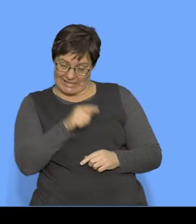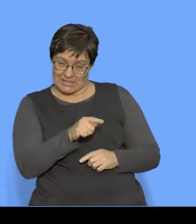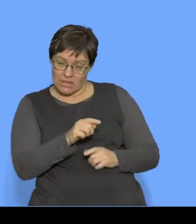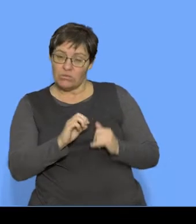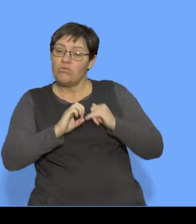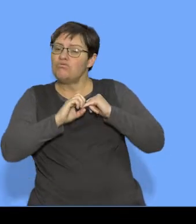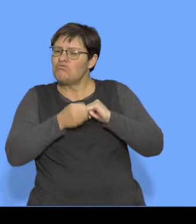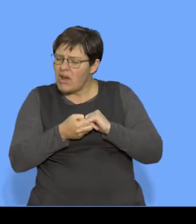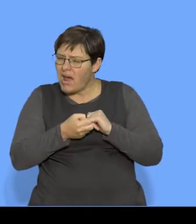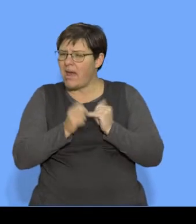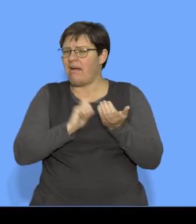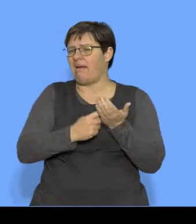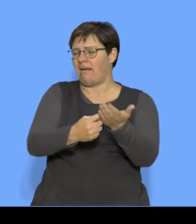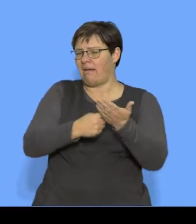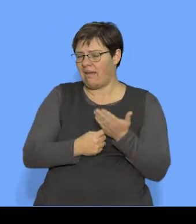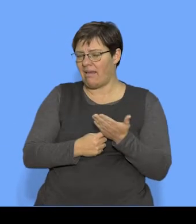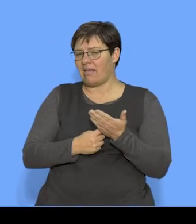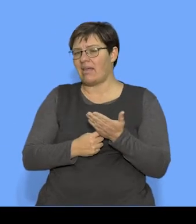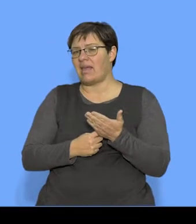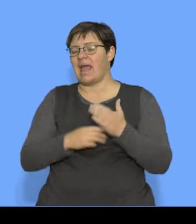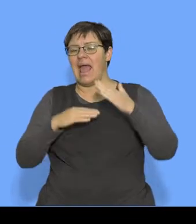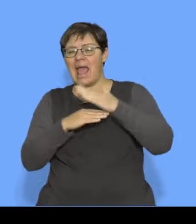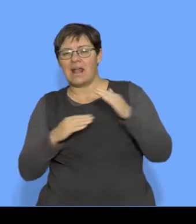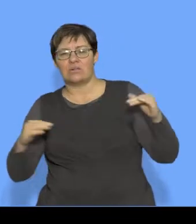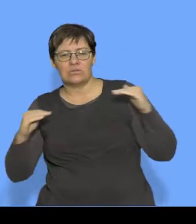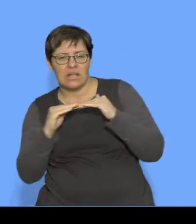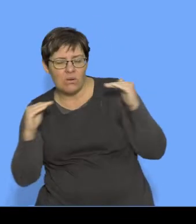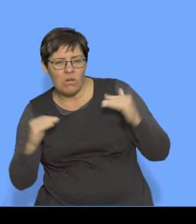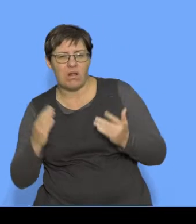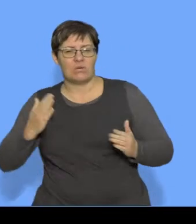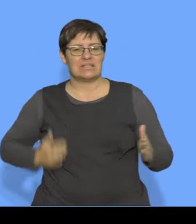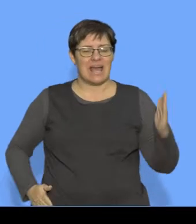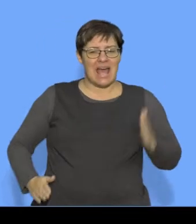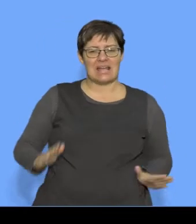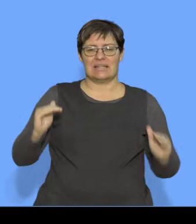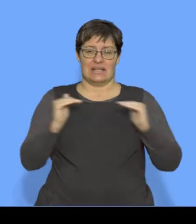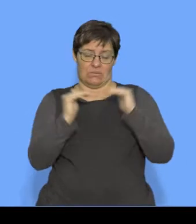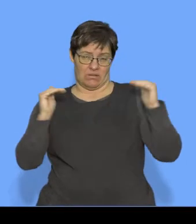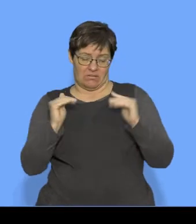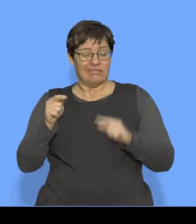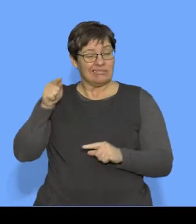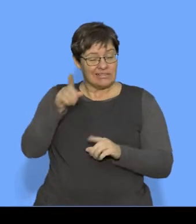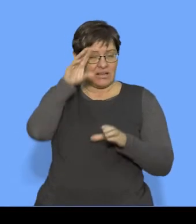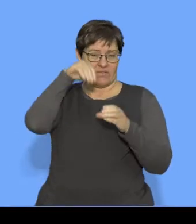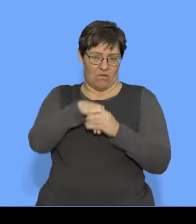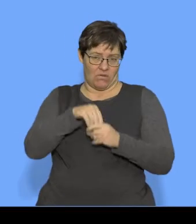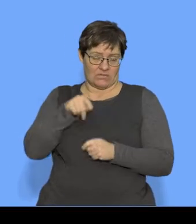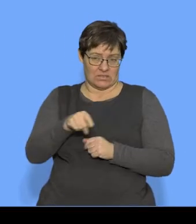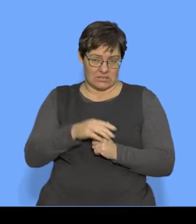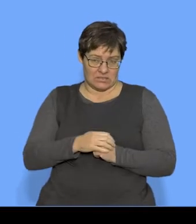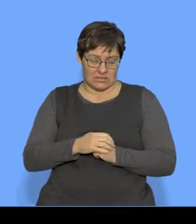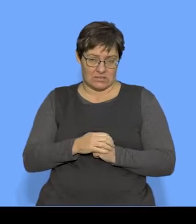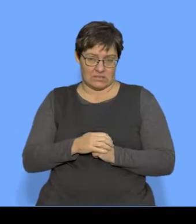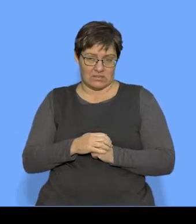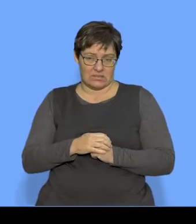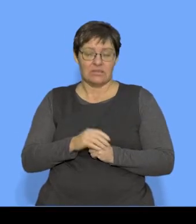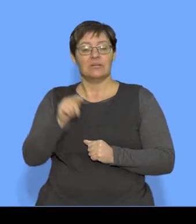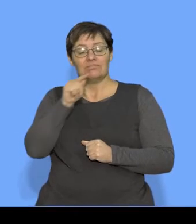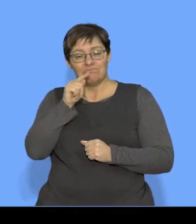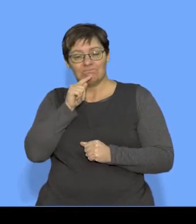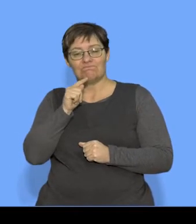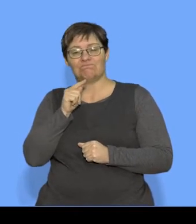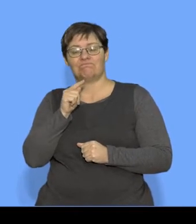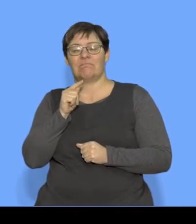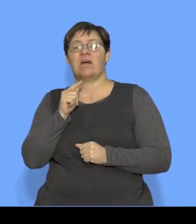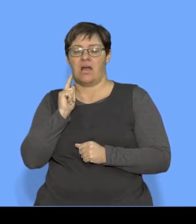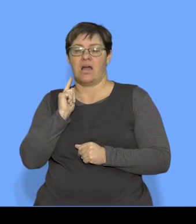to try and talk about equal angles or equal sides in that particular shape. That will then take